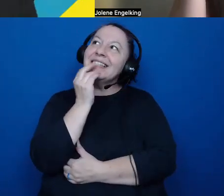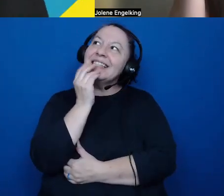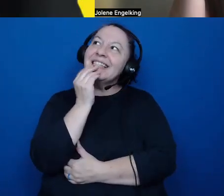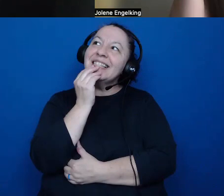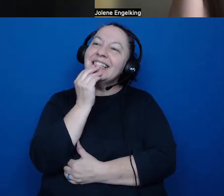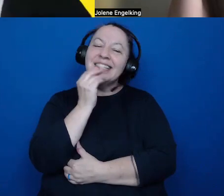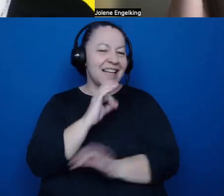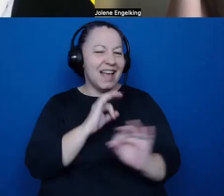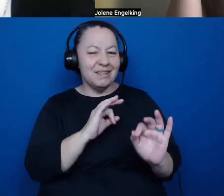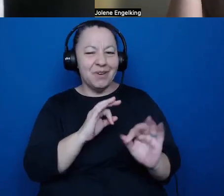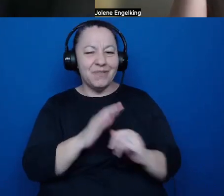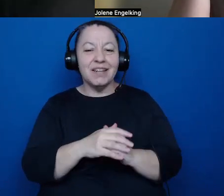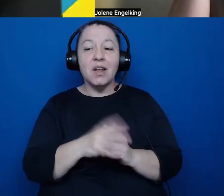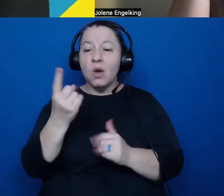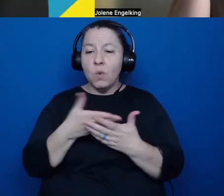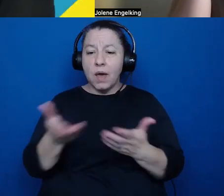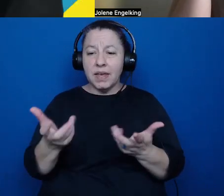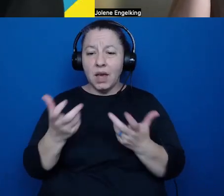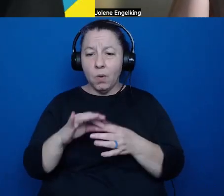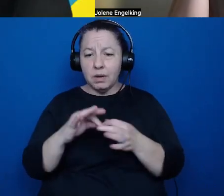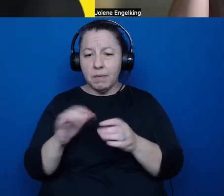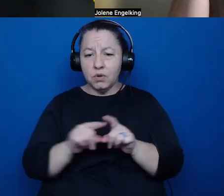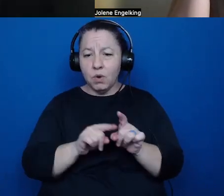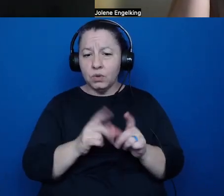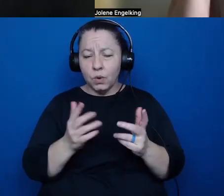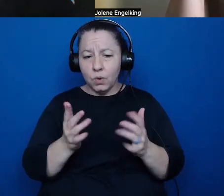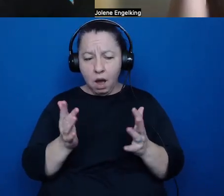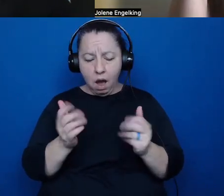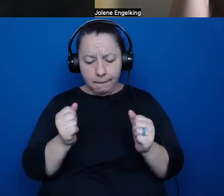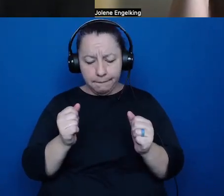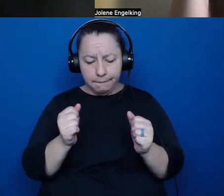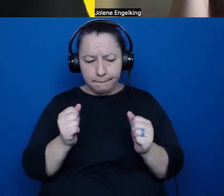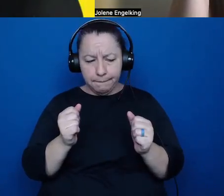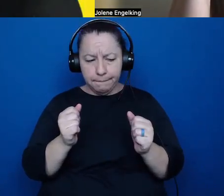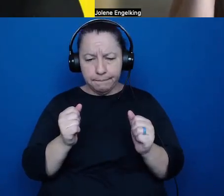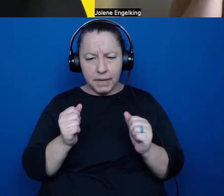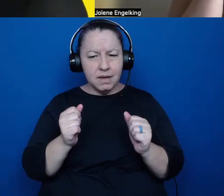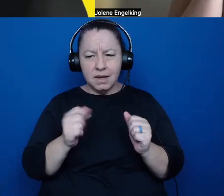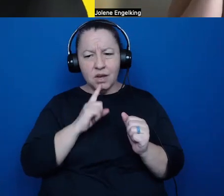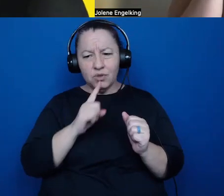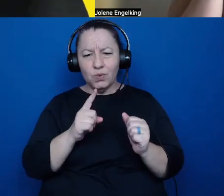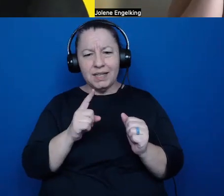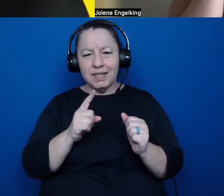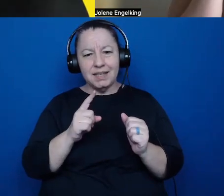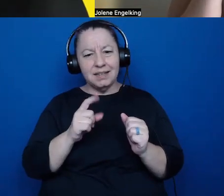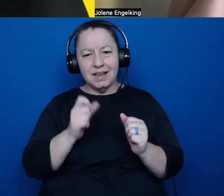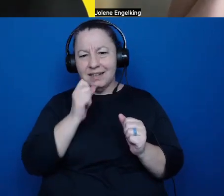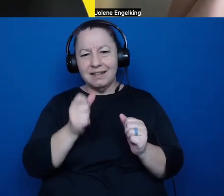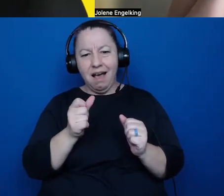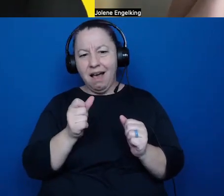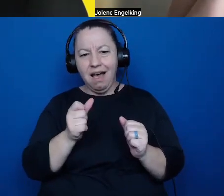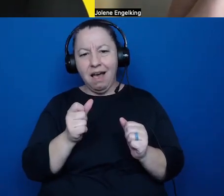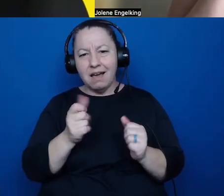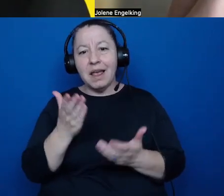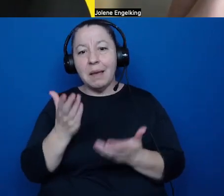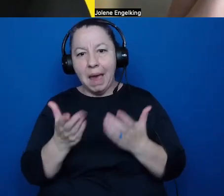Perfect. And one of the things I did want to mention is that really this isn't optional. I think that in order